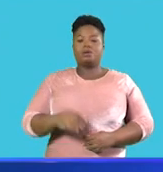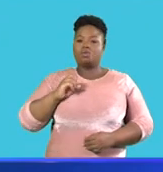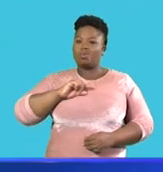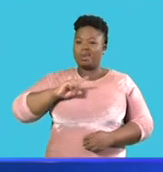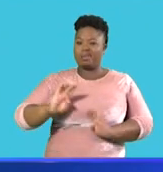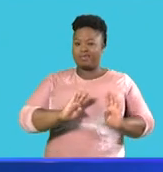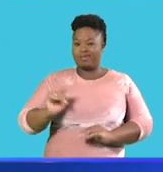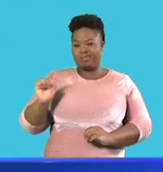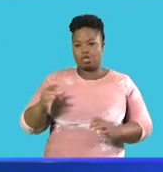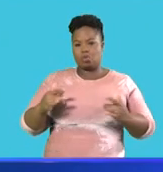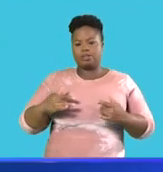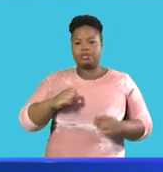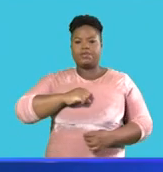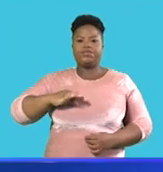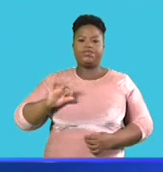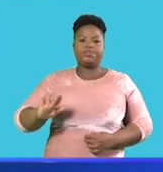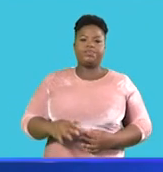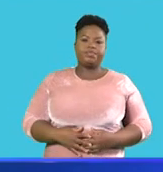sethabetsa maikutlo ya basebetsi.